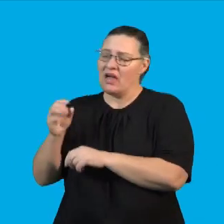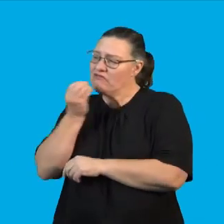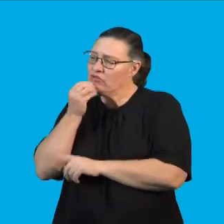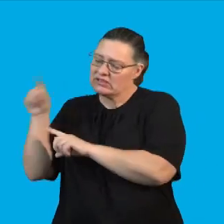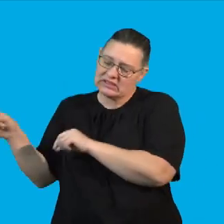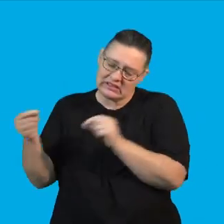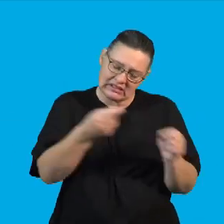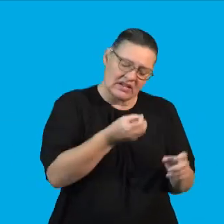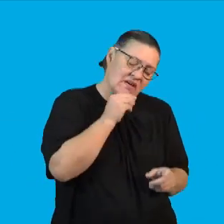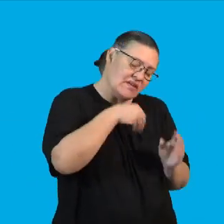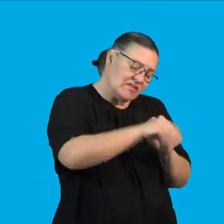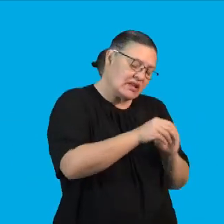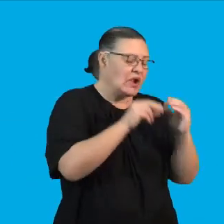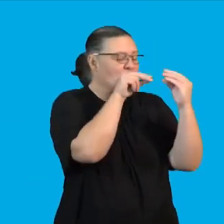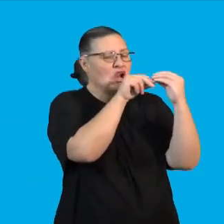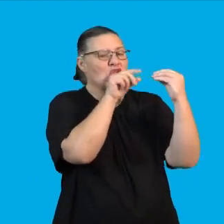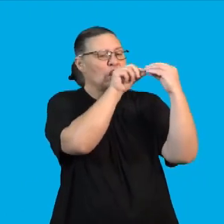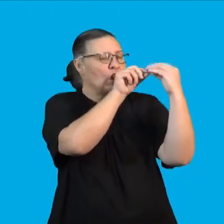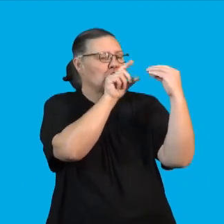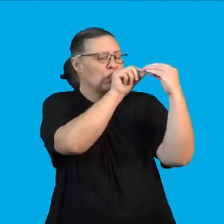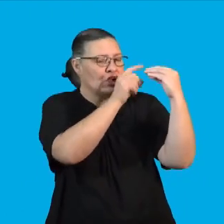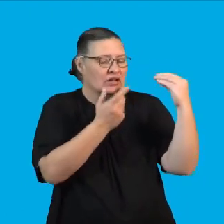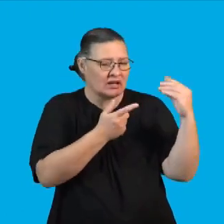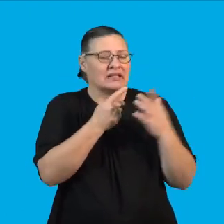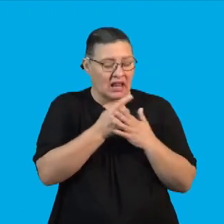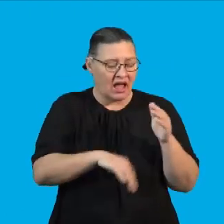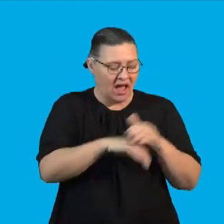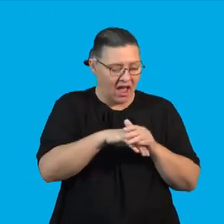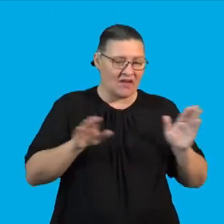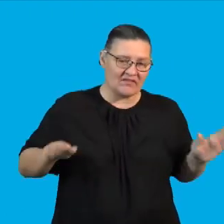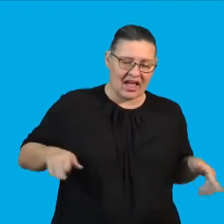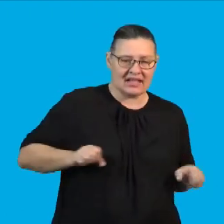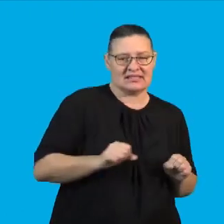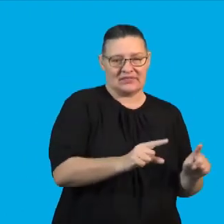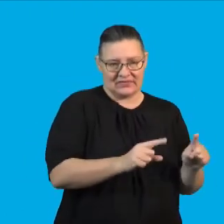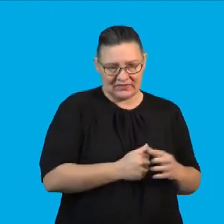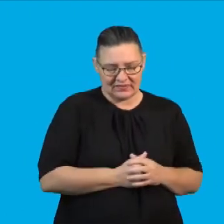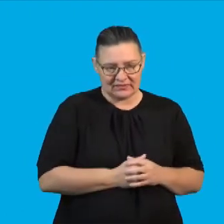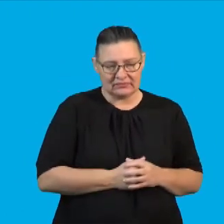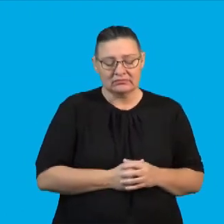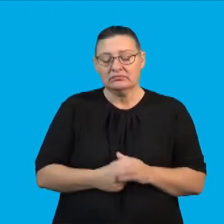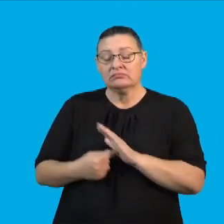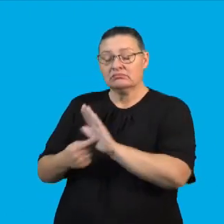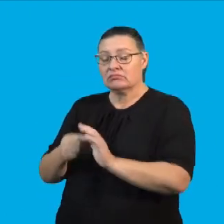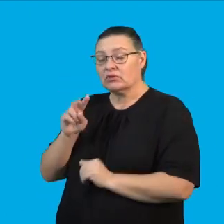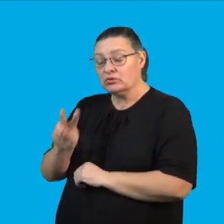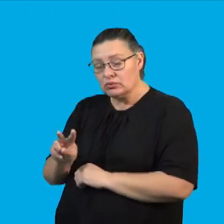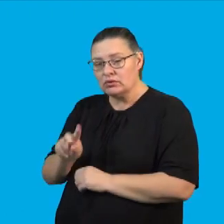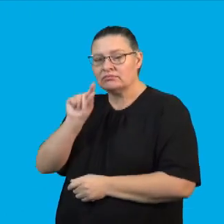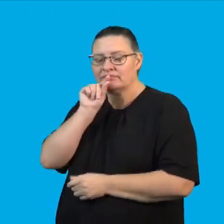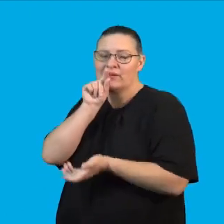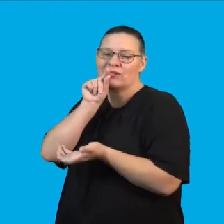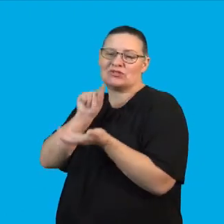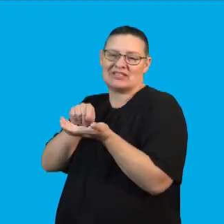to go look for food and feed it until it's able to fly out of the nest. Diagram